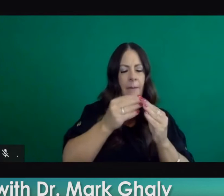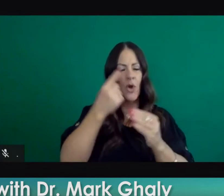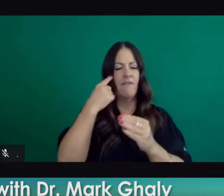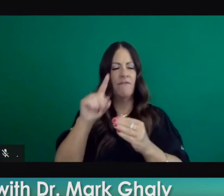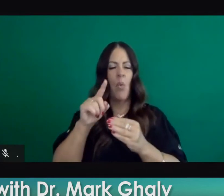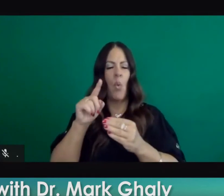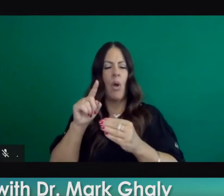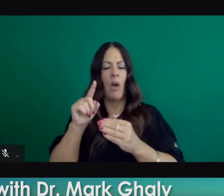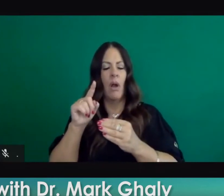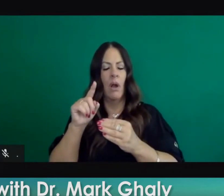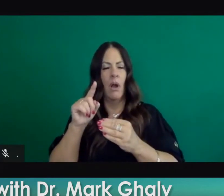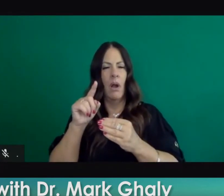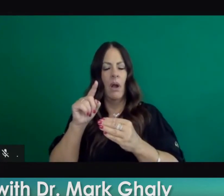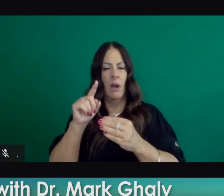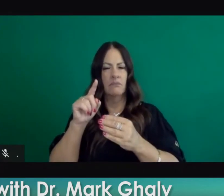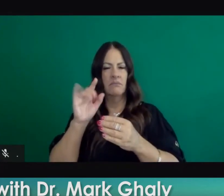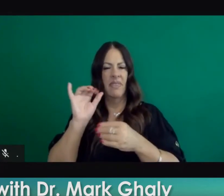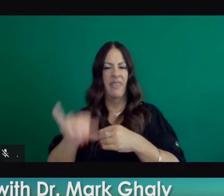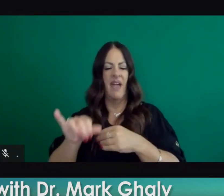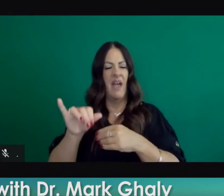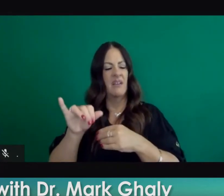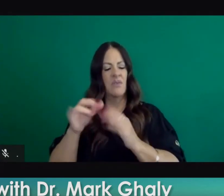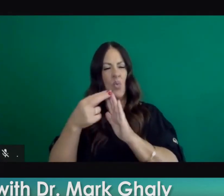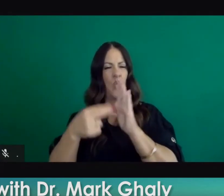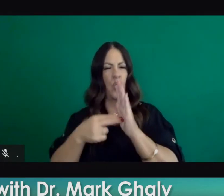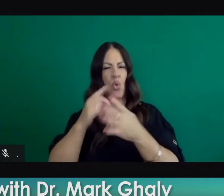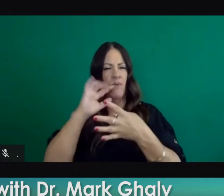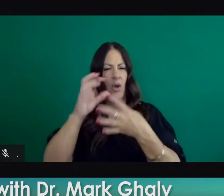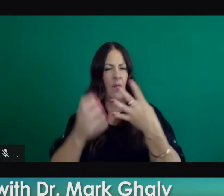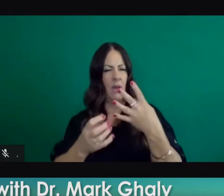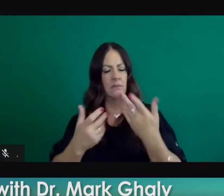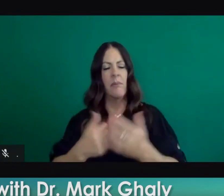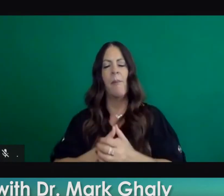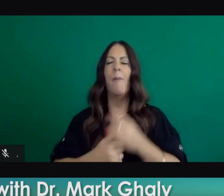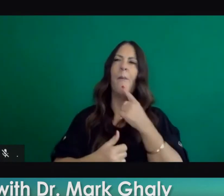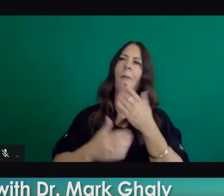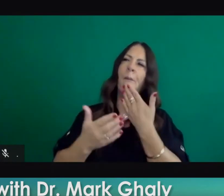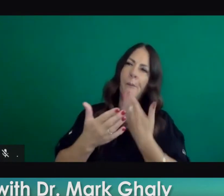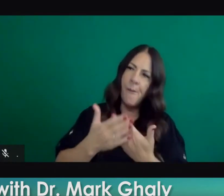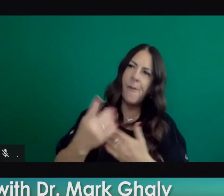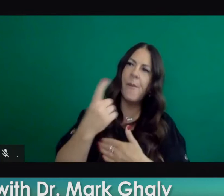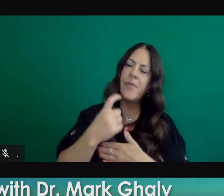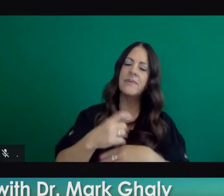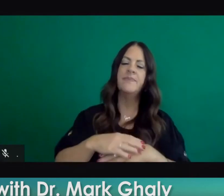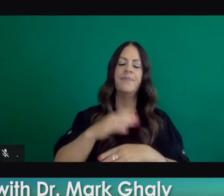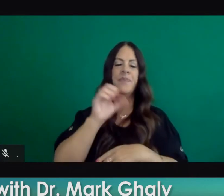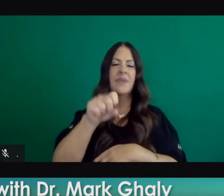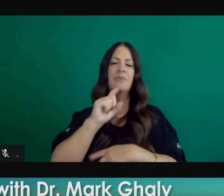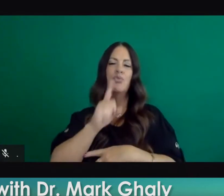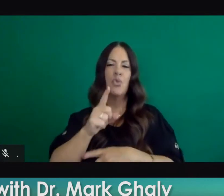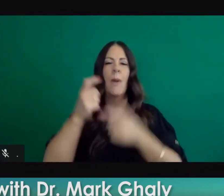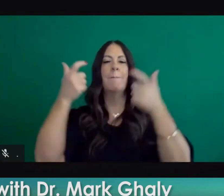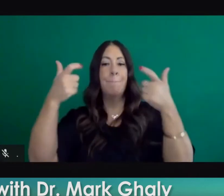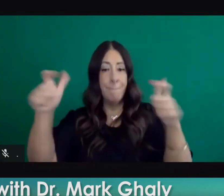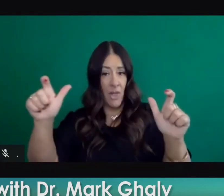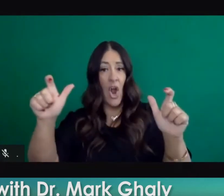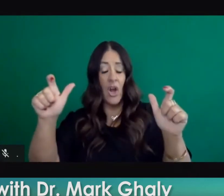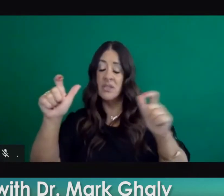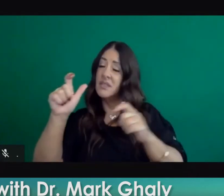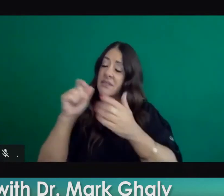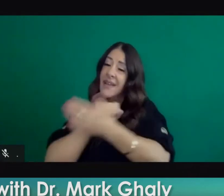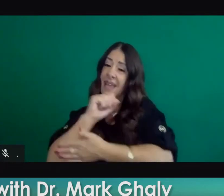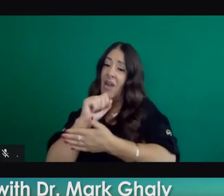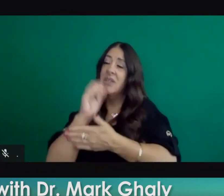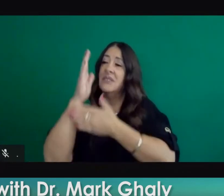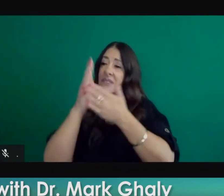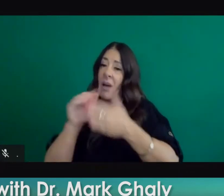good questions. And I would say that many large counties have been able to move from purple into